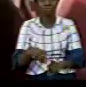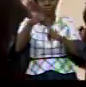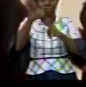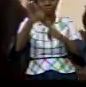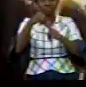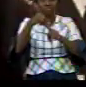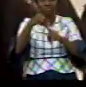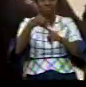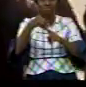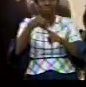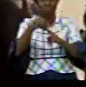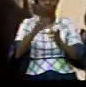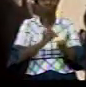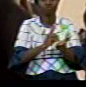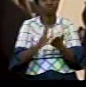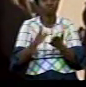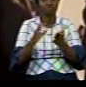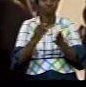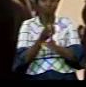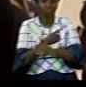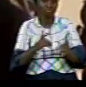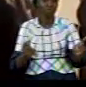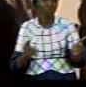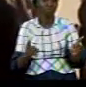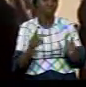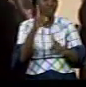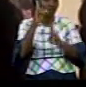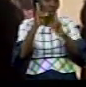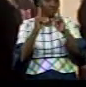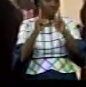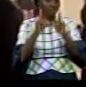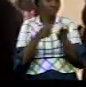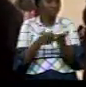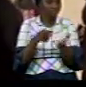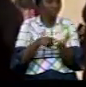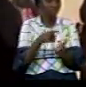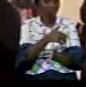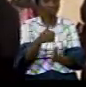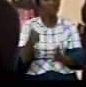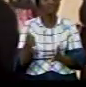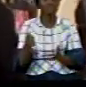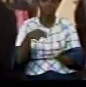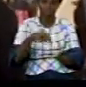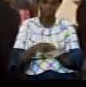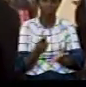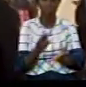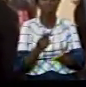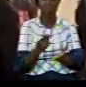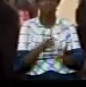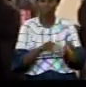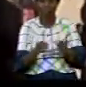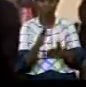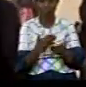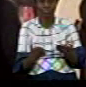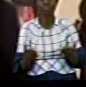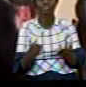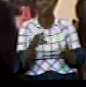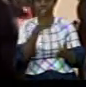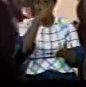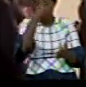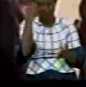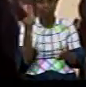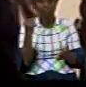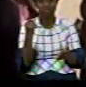yourself do what you have never been able to do before stand up jump up do something because god has